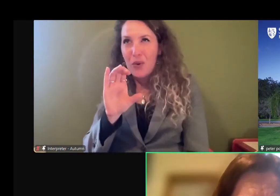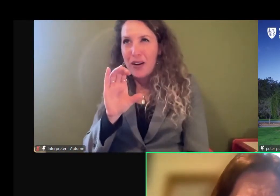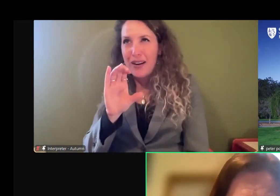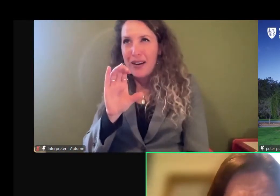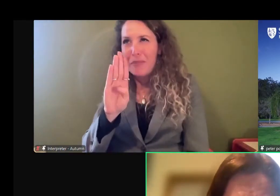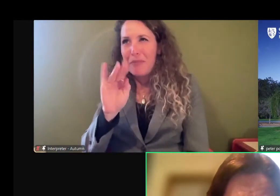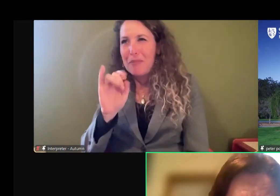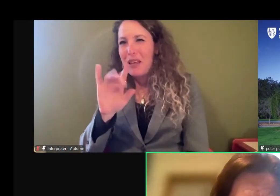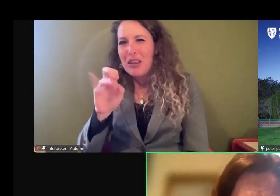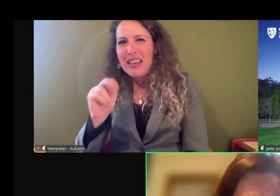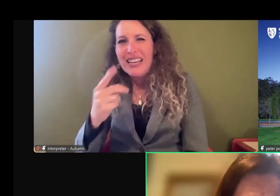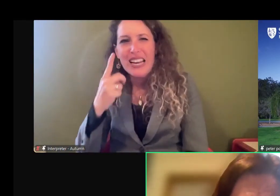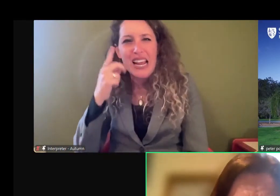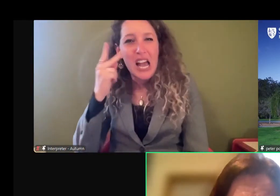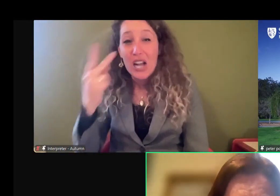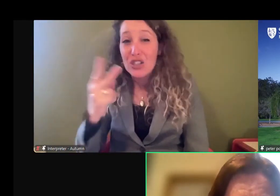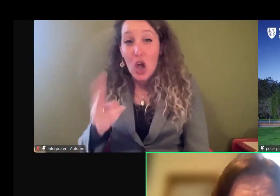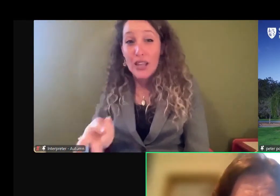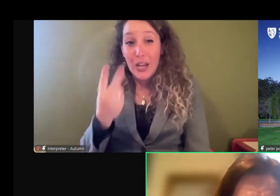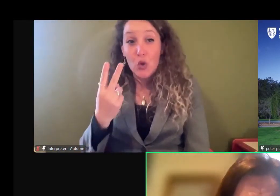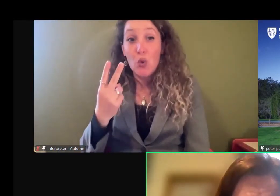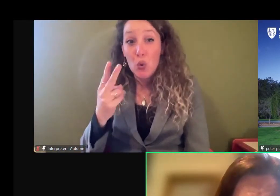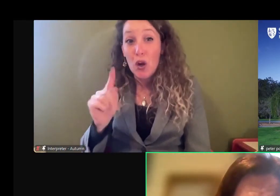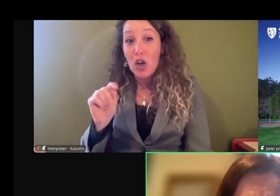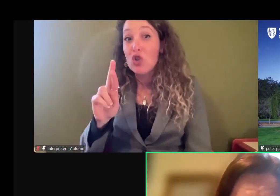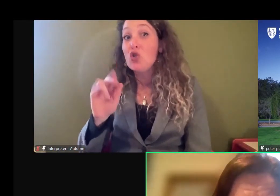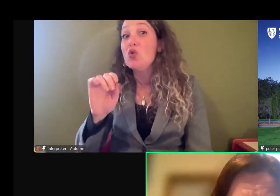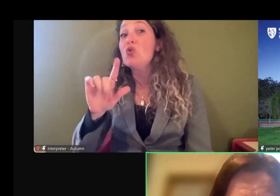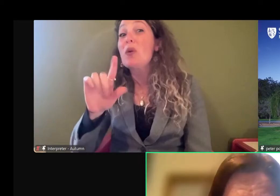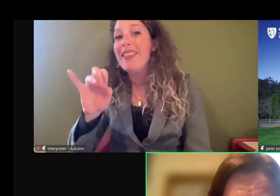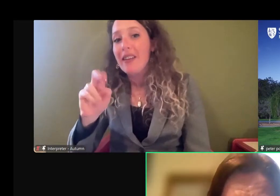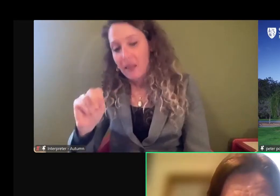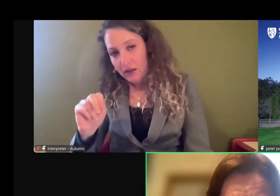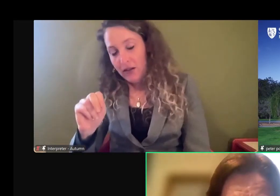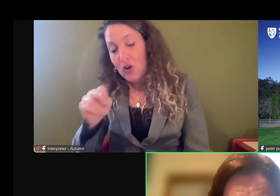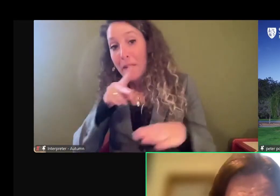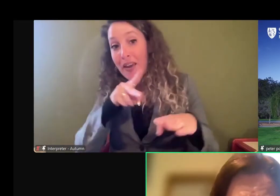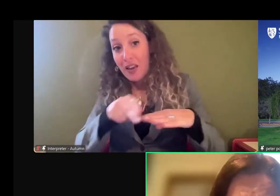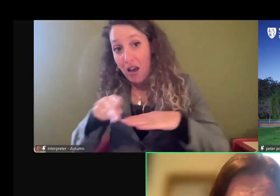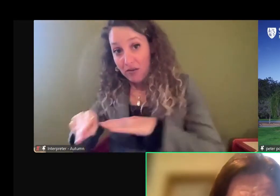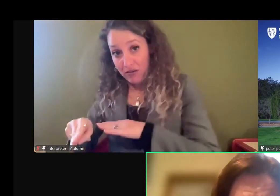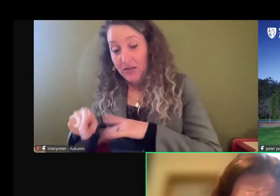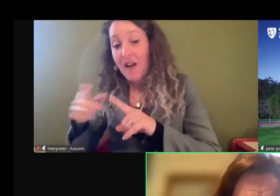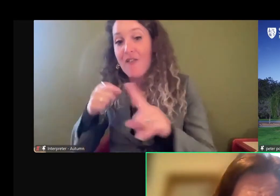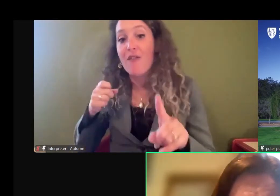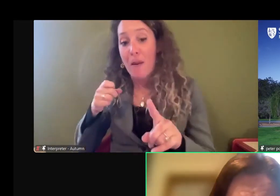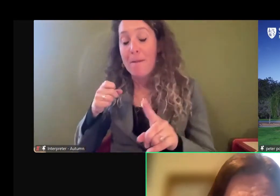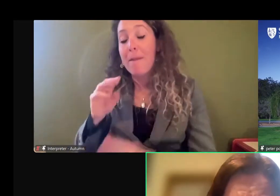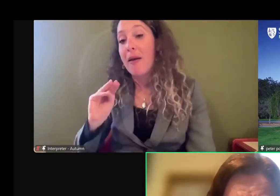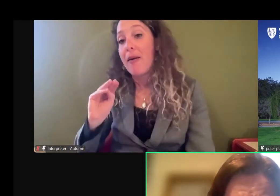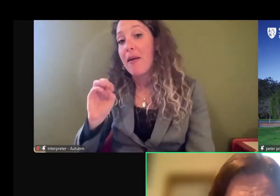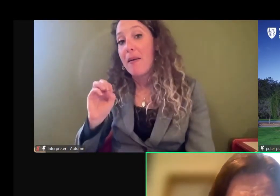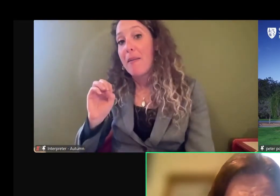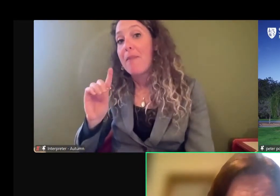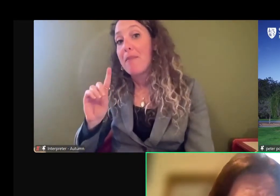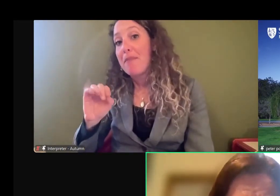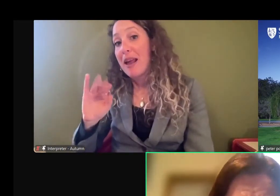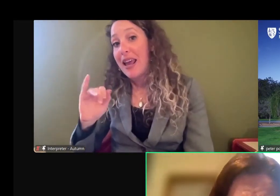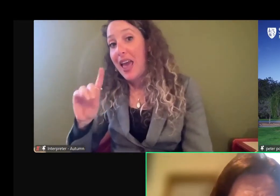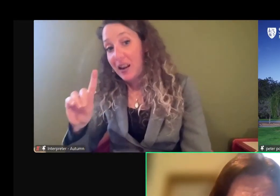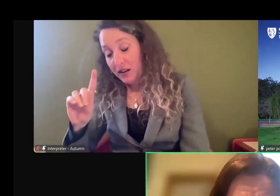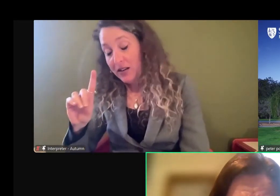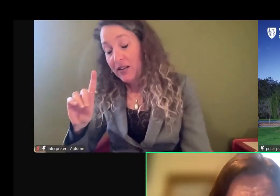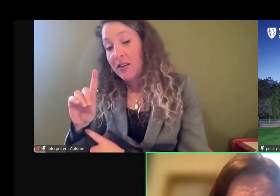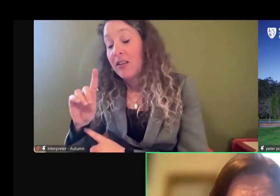saw another thing that said 2 trillion to be cut from Medicaid, and those dollars